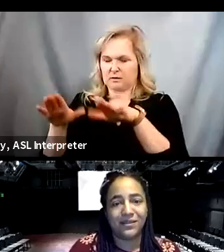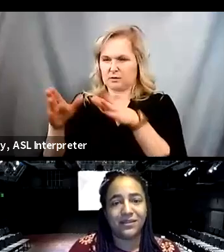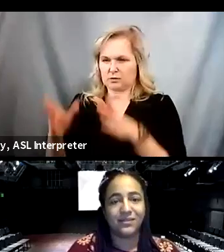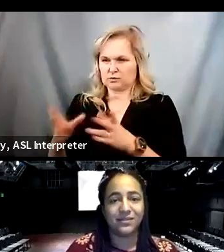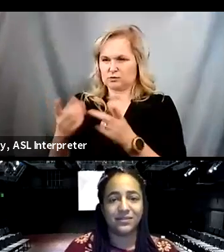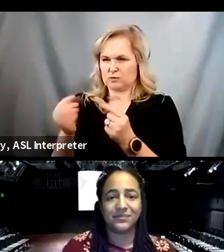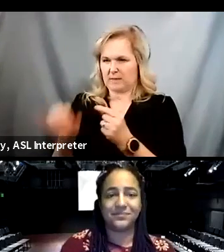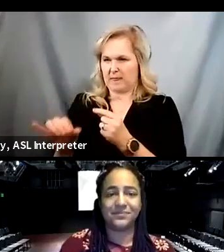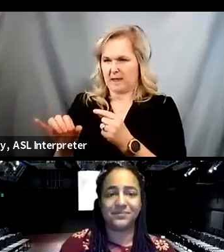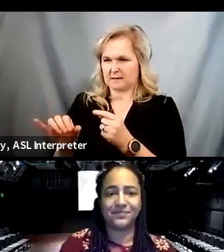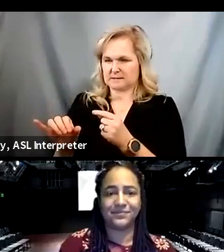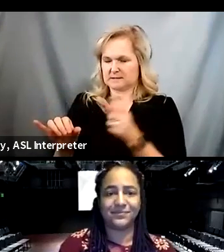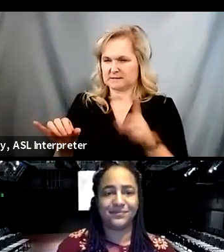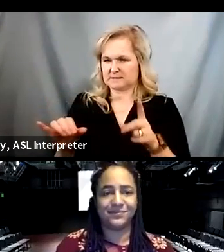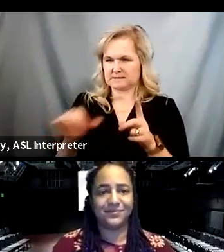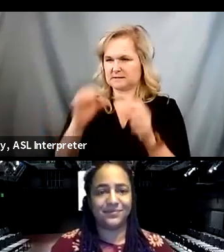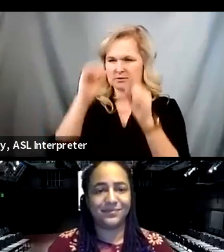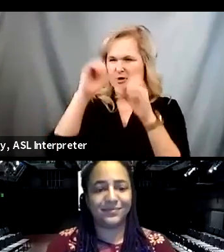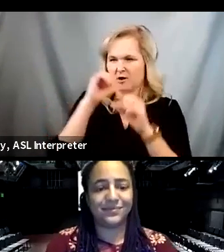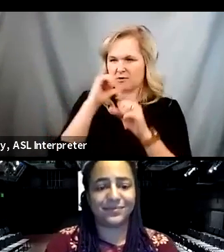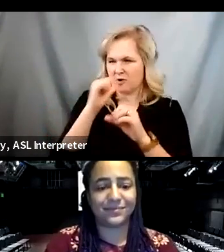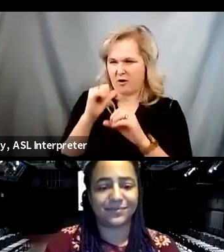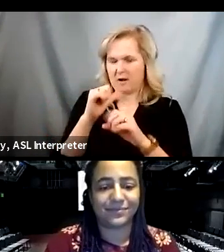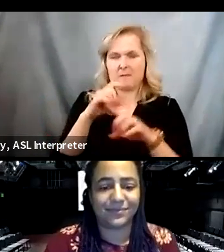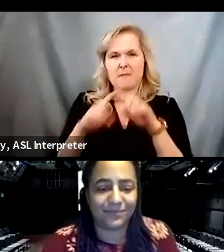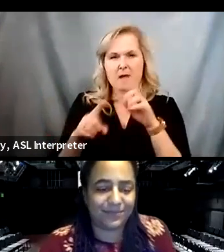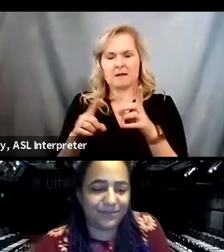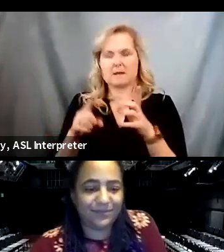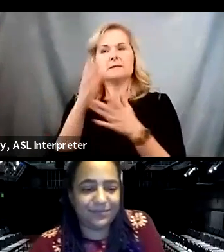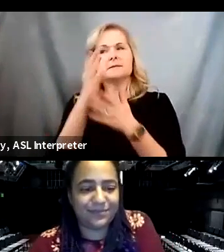them are better than others. I find the young